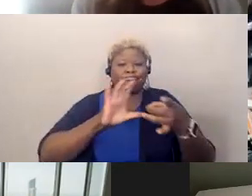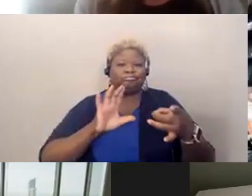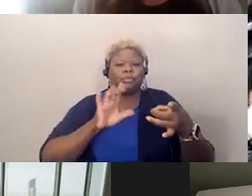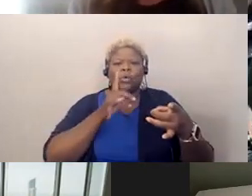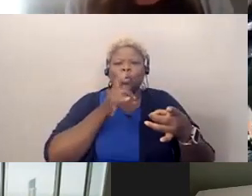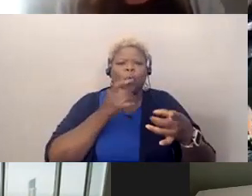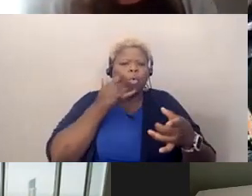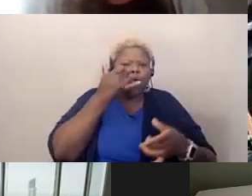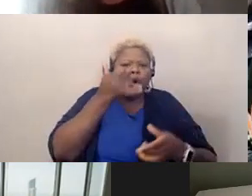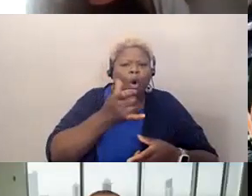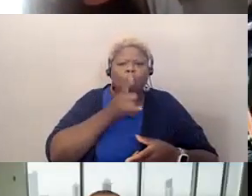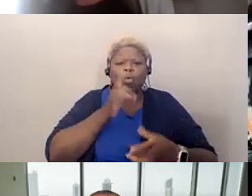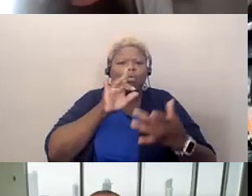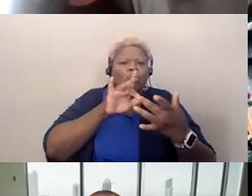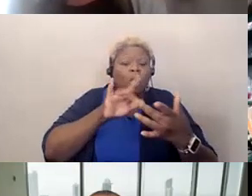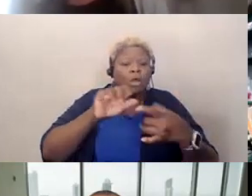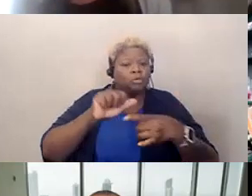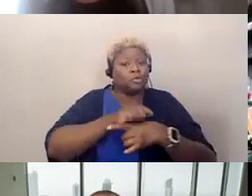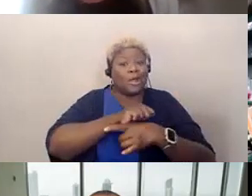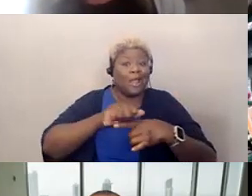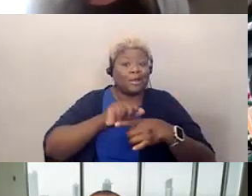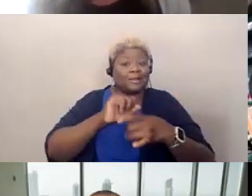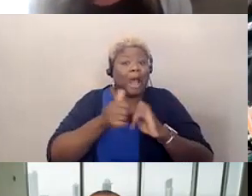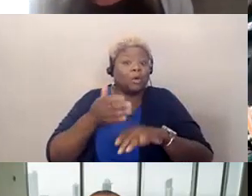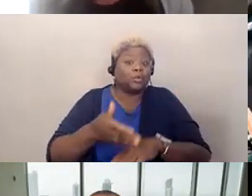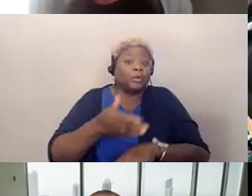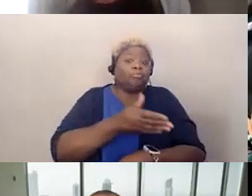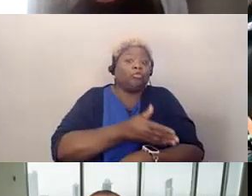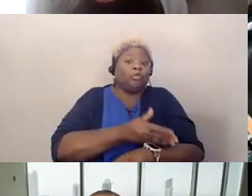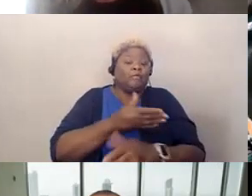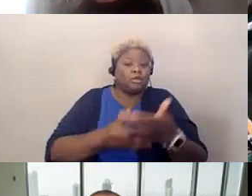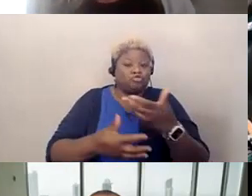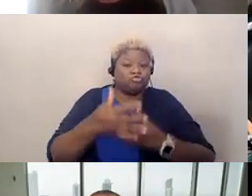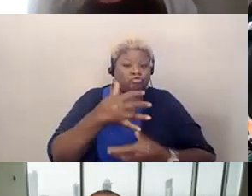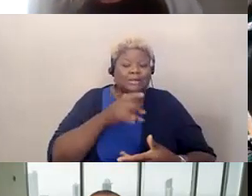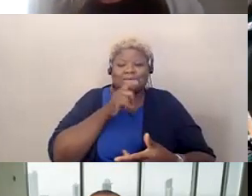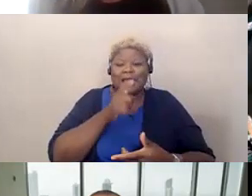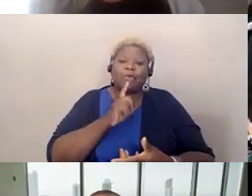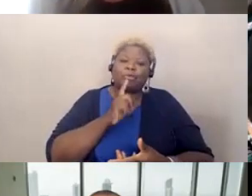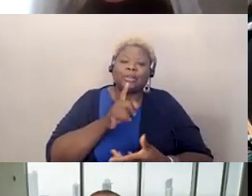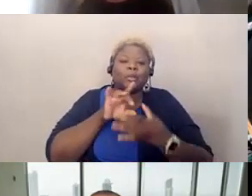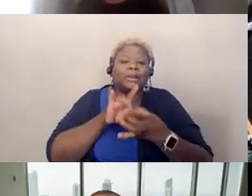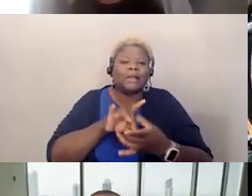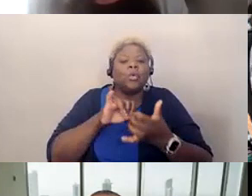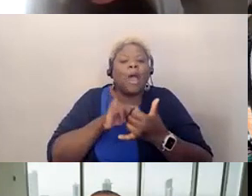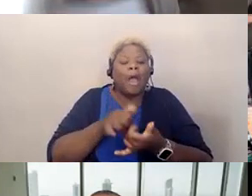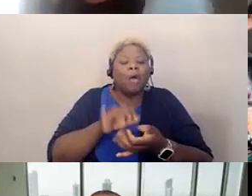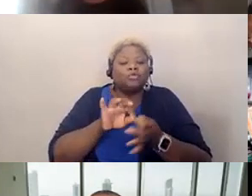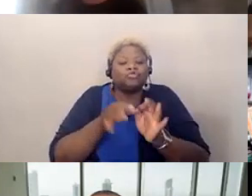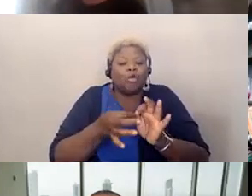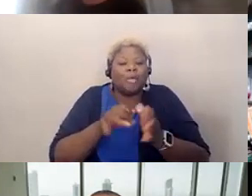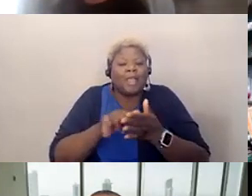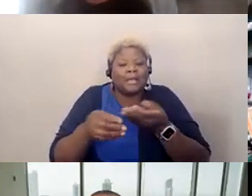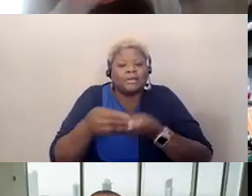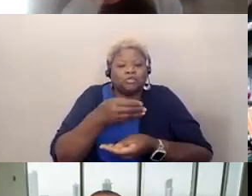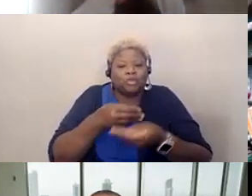to. The training is often limited to how to improve interactions and not necessarily how do they interpret that interaction